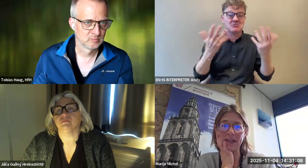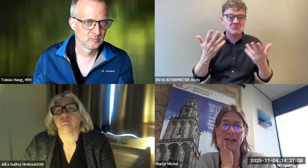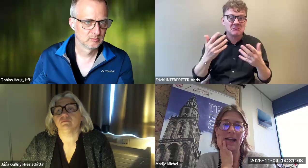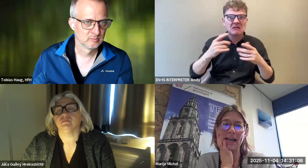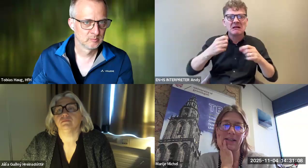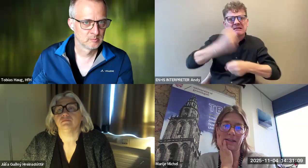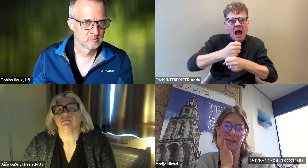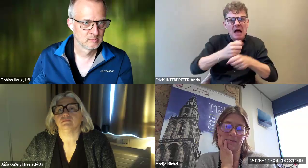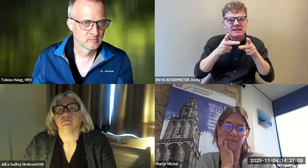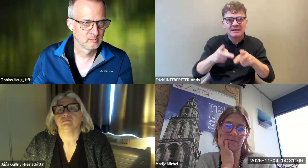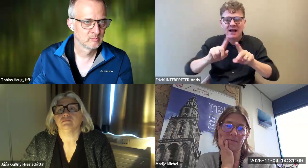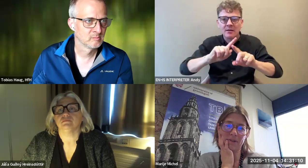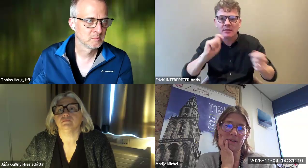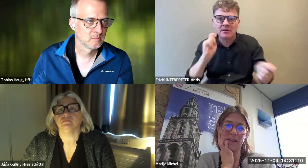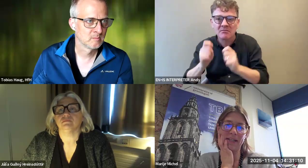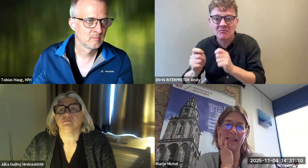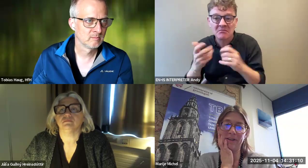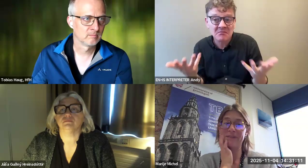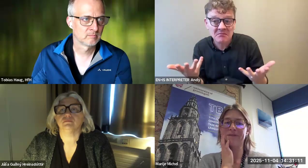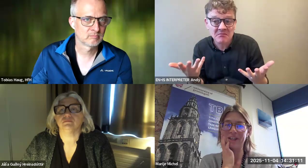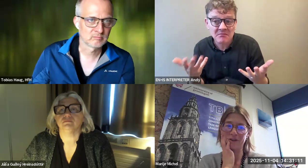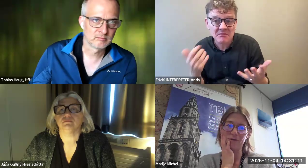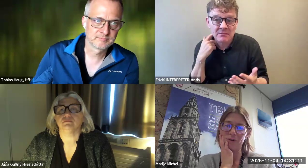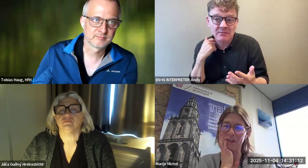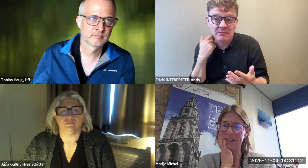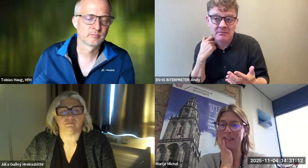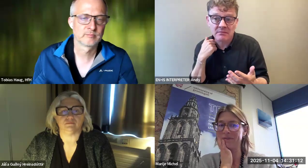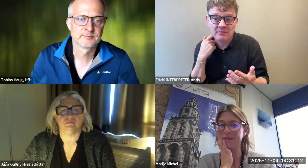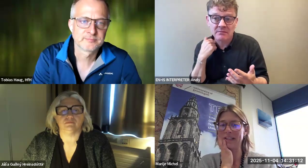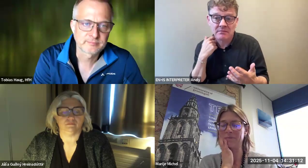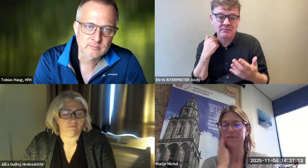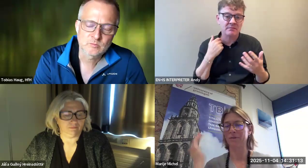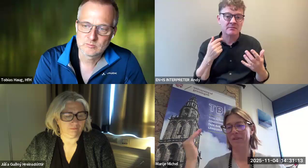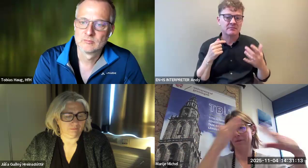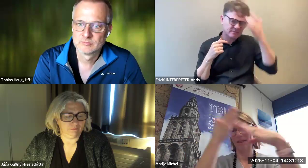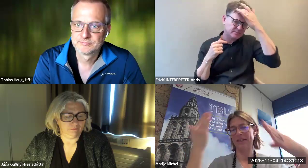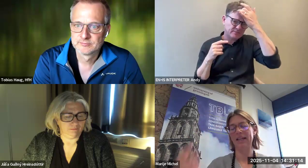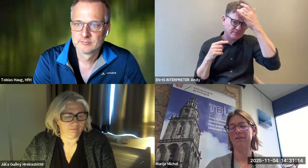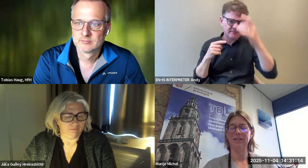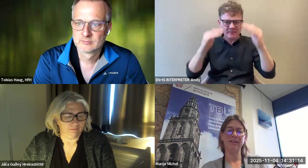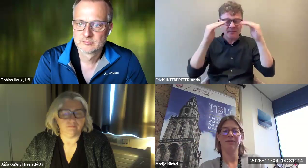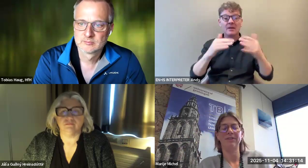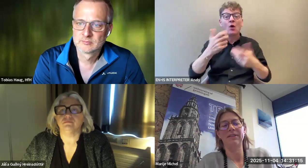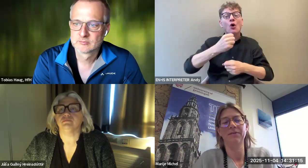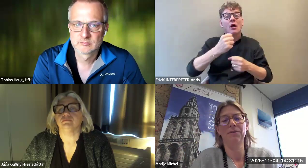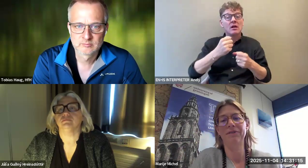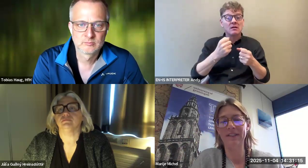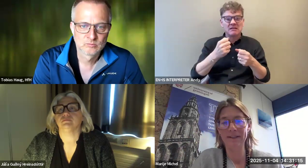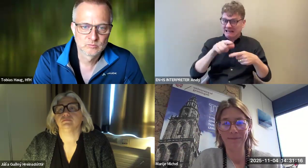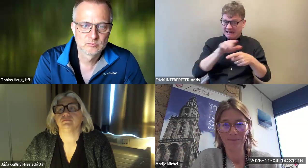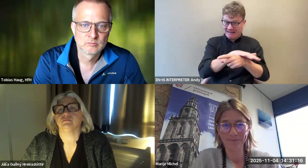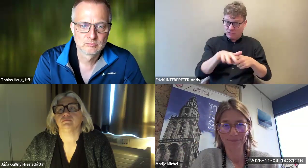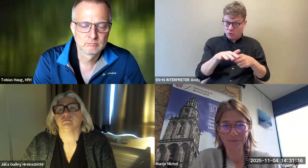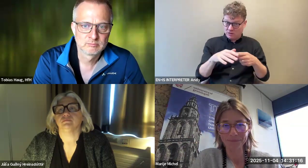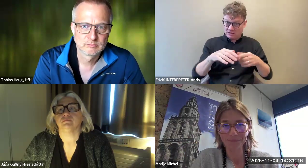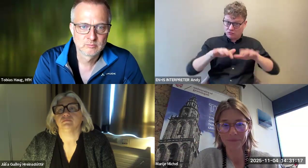type? And is there a differential role in the different writing performance? So basically, how does it influence all of